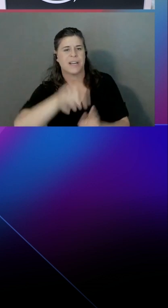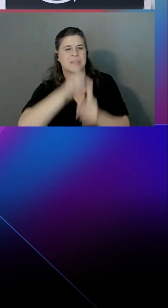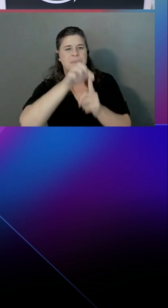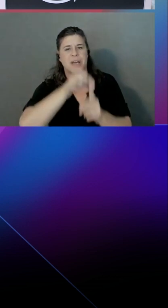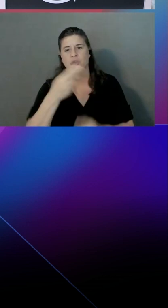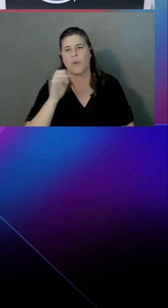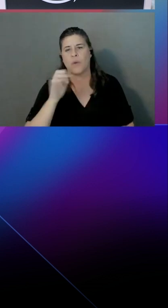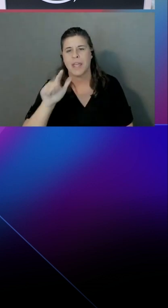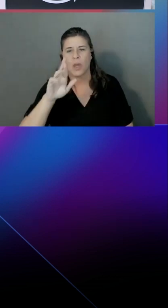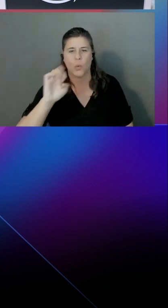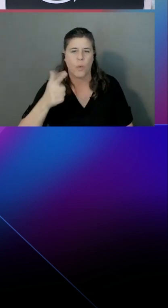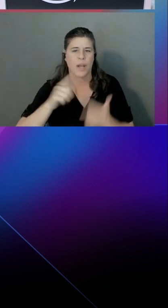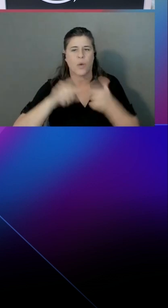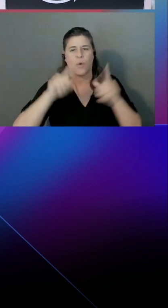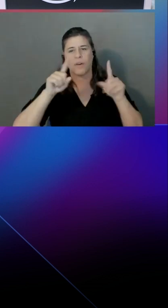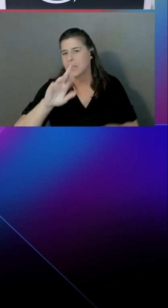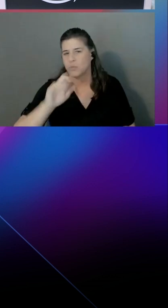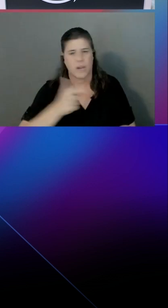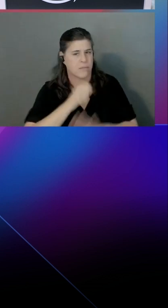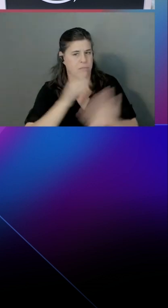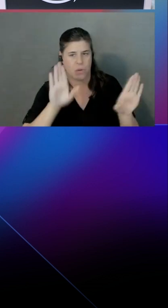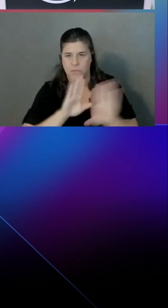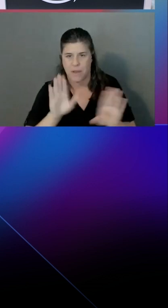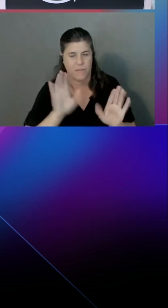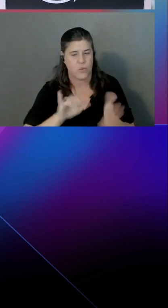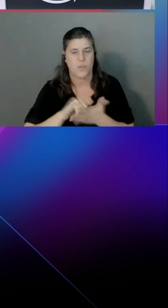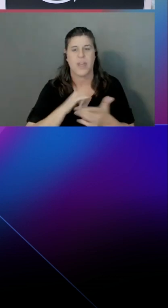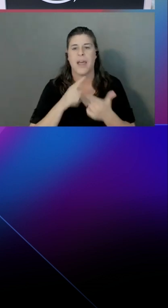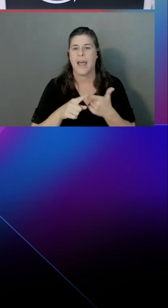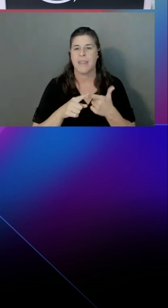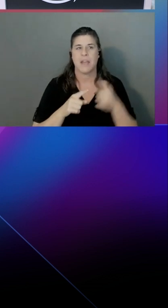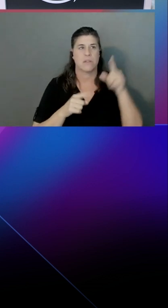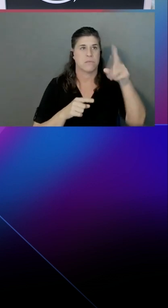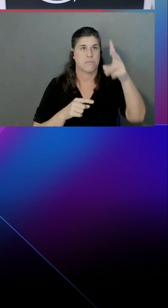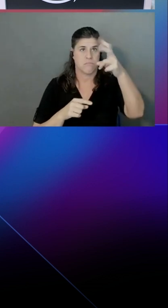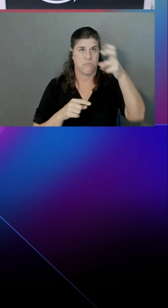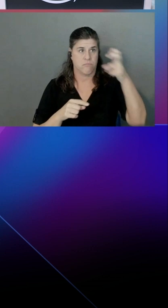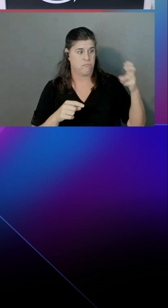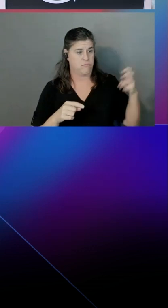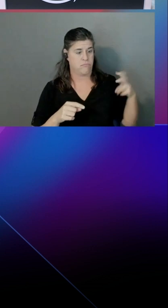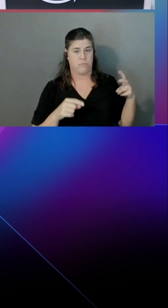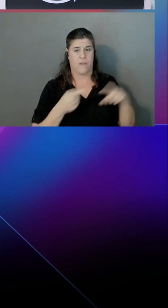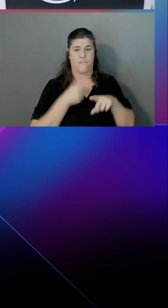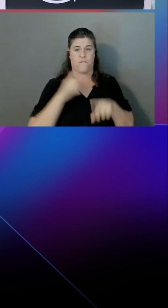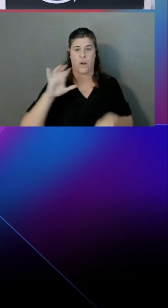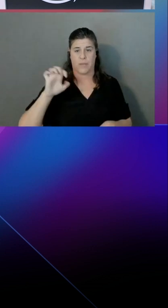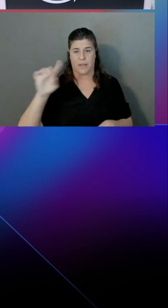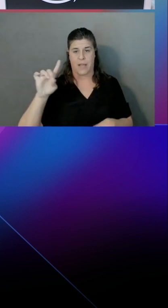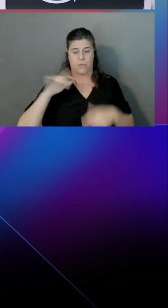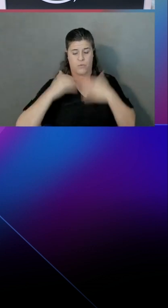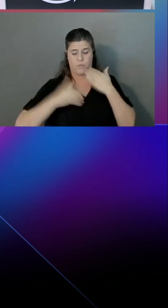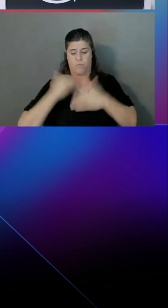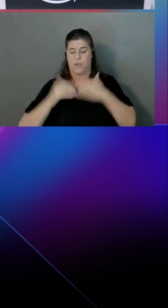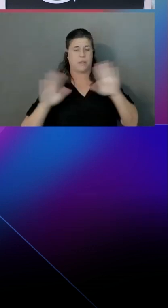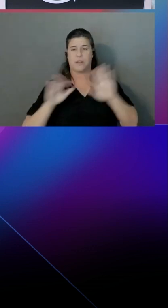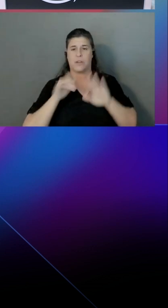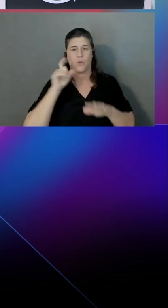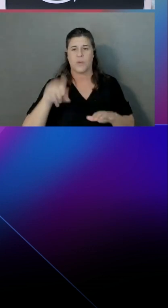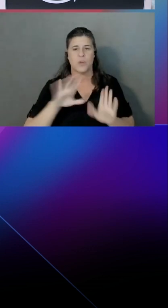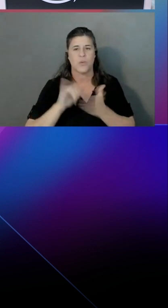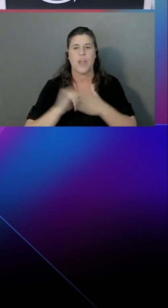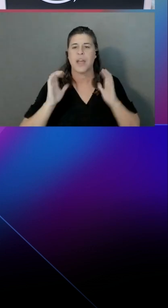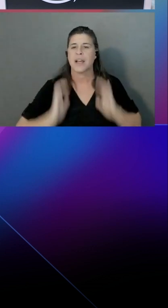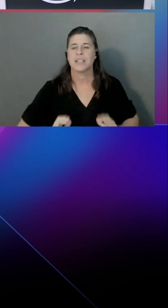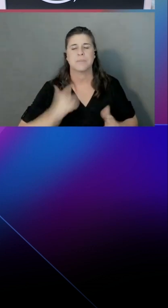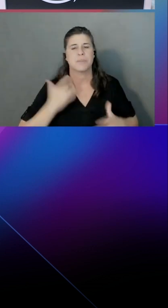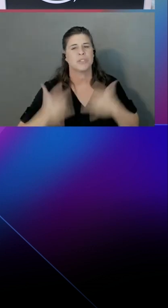bench, right? And then have to exit all that data out of the cloud, right, to process it. So customers are really excited about